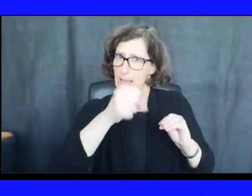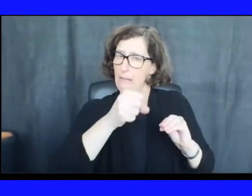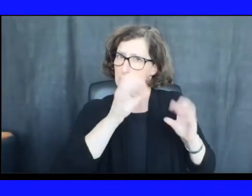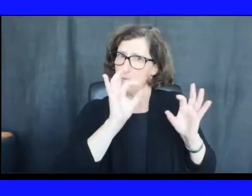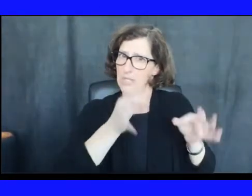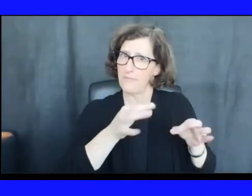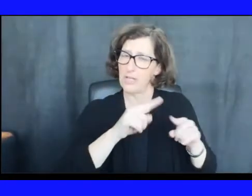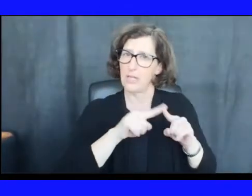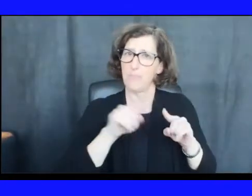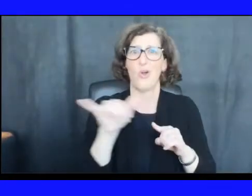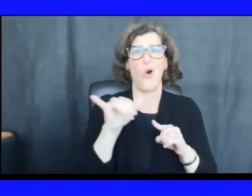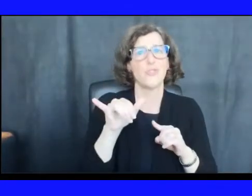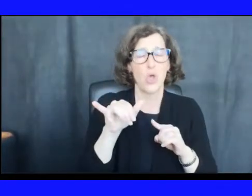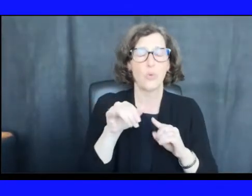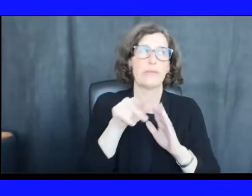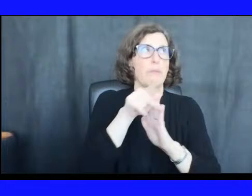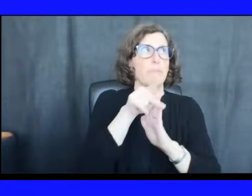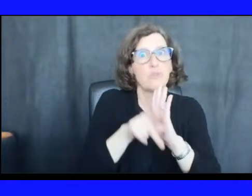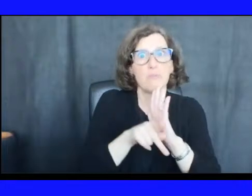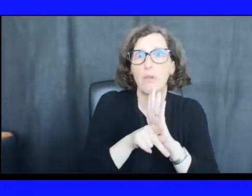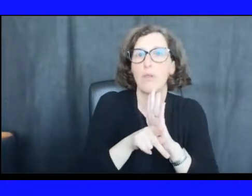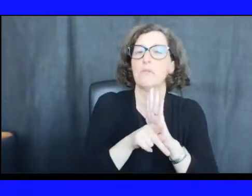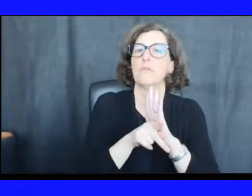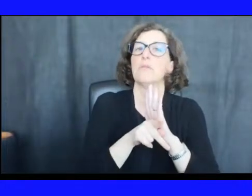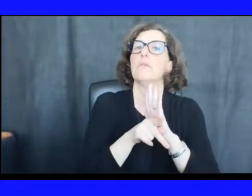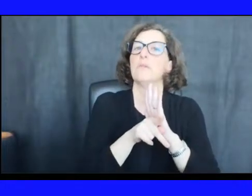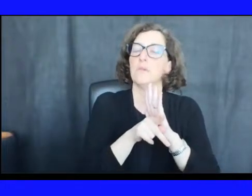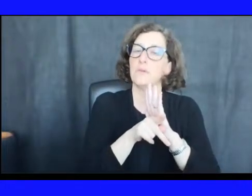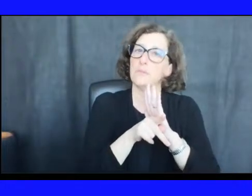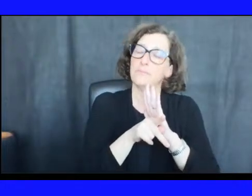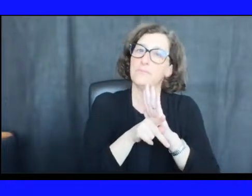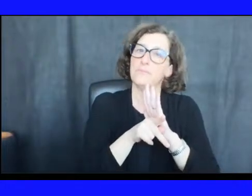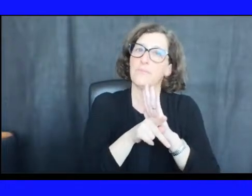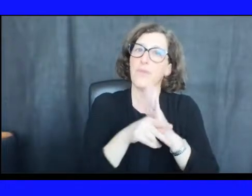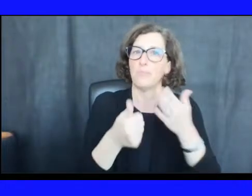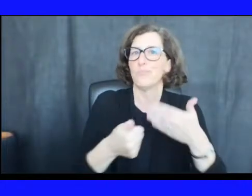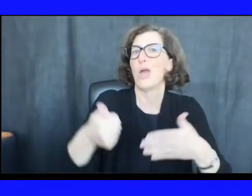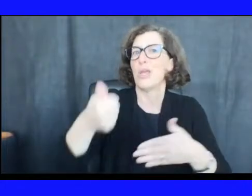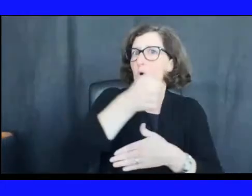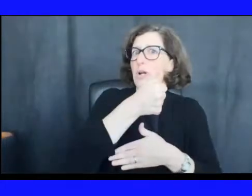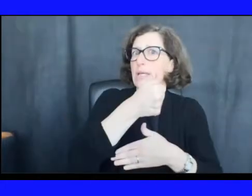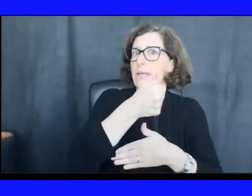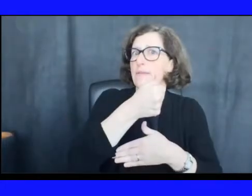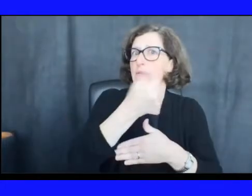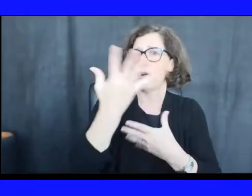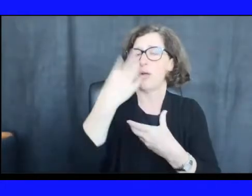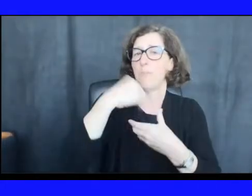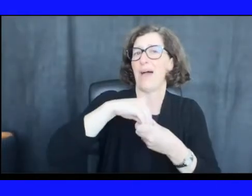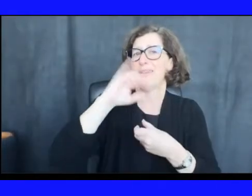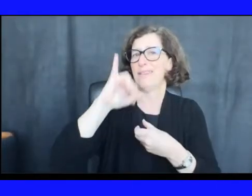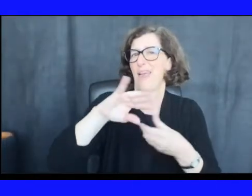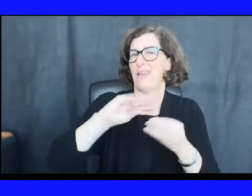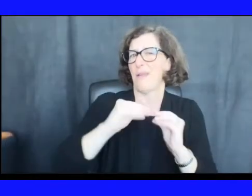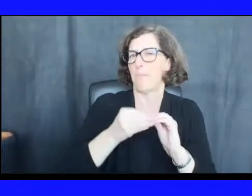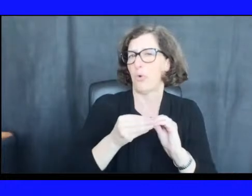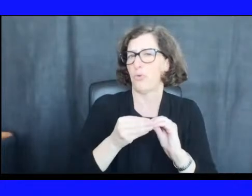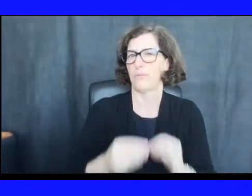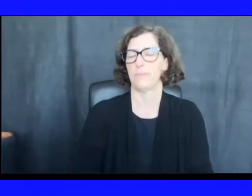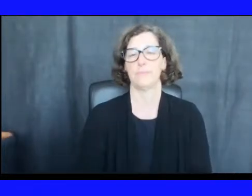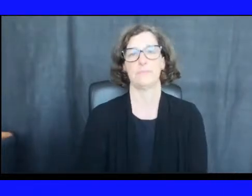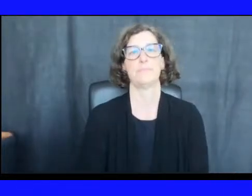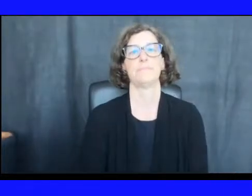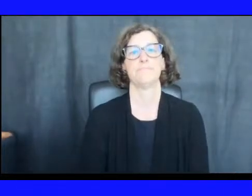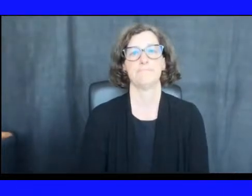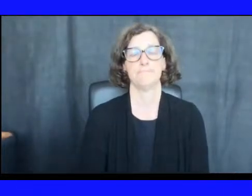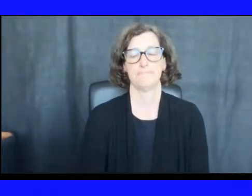can work through this offline. As we finalize the system budget for the year in July, that's a